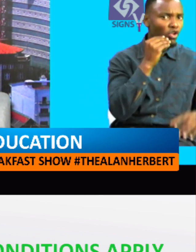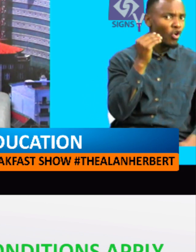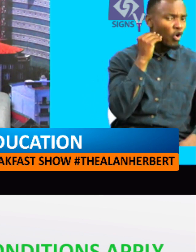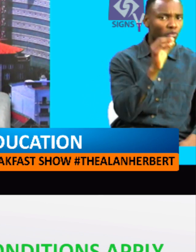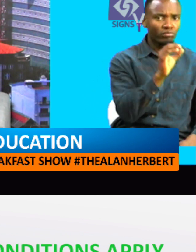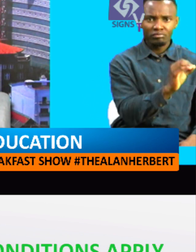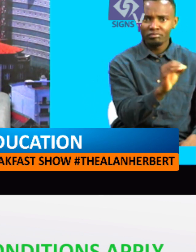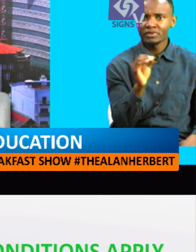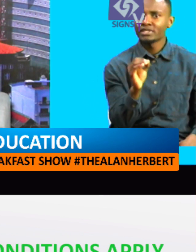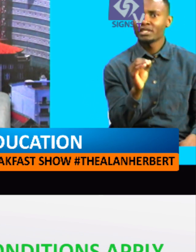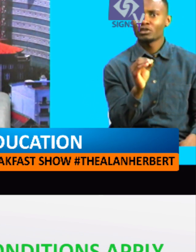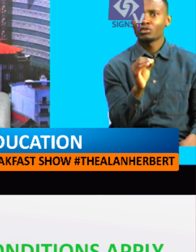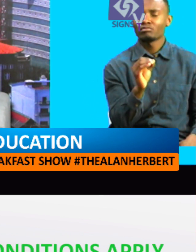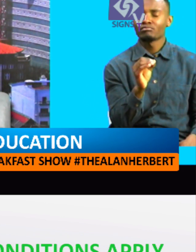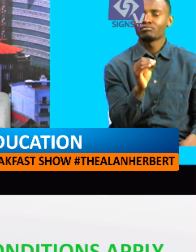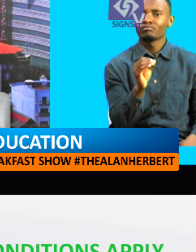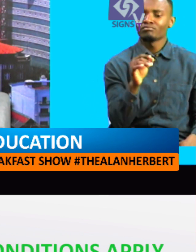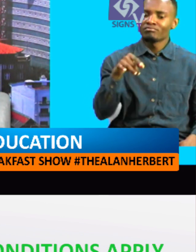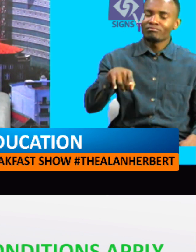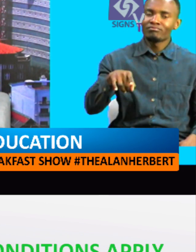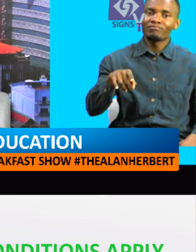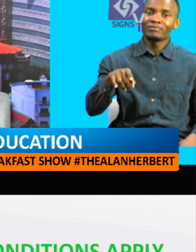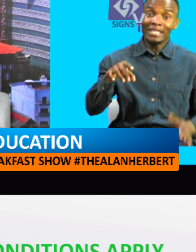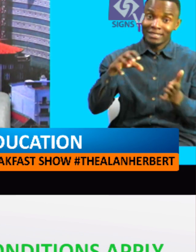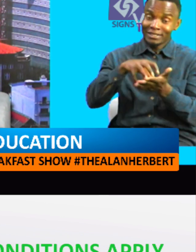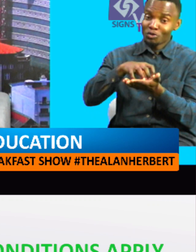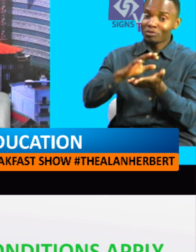environment at home, it gets more worse, because